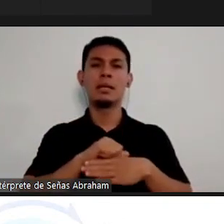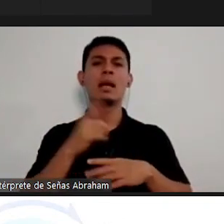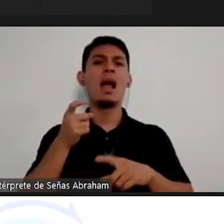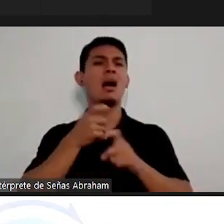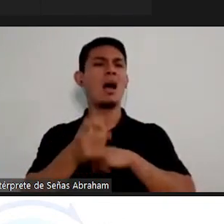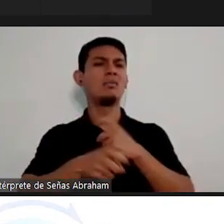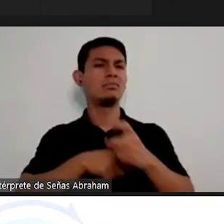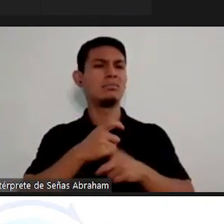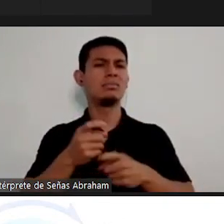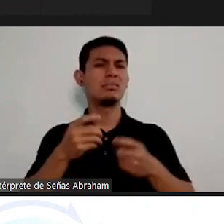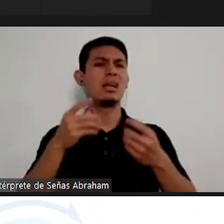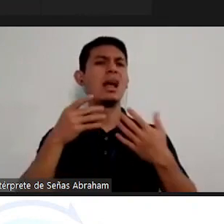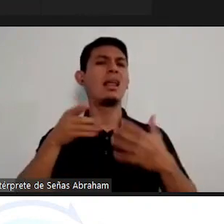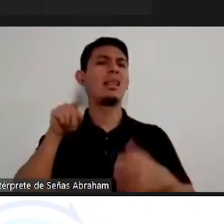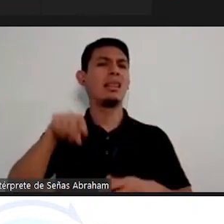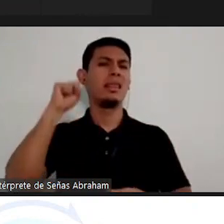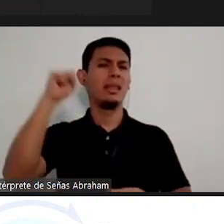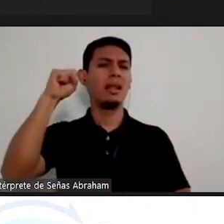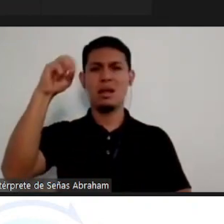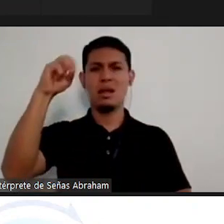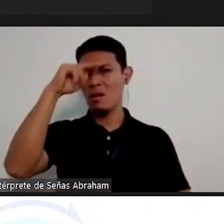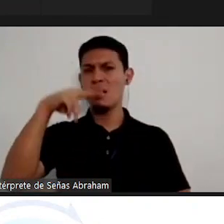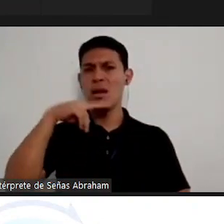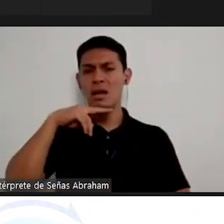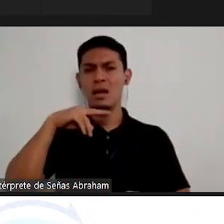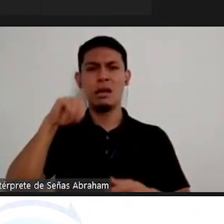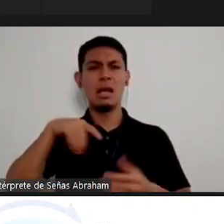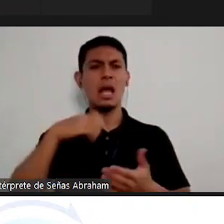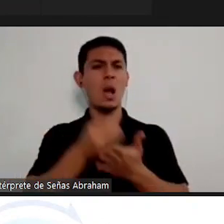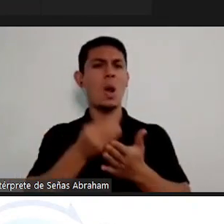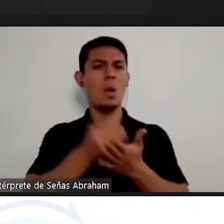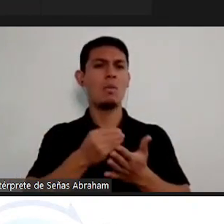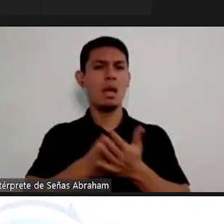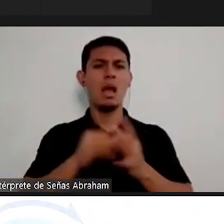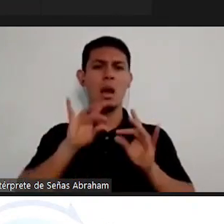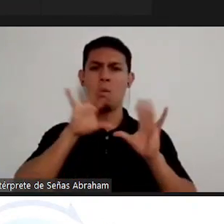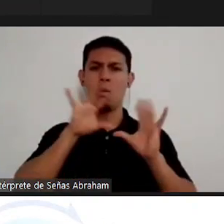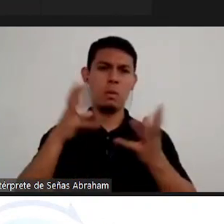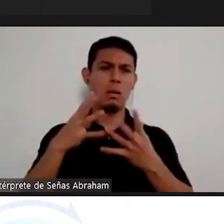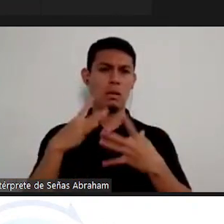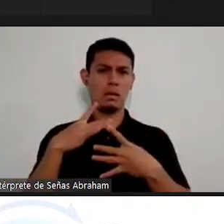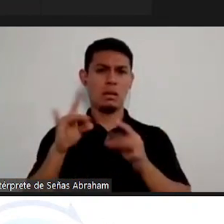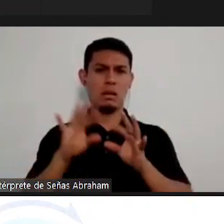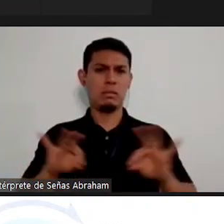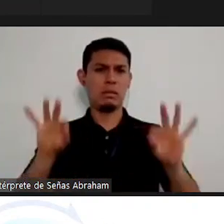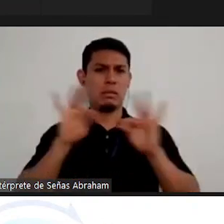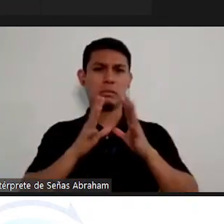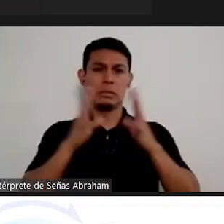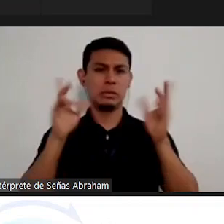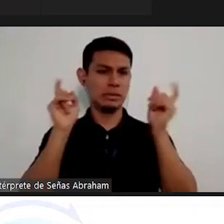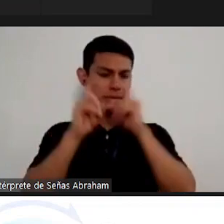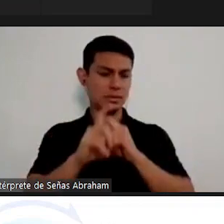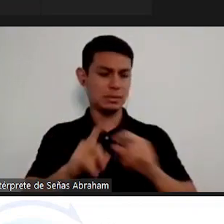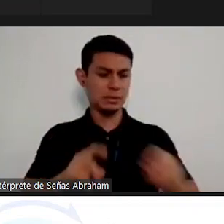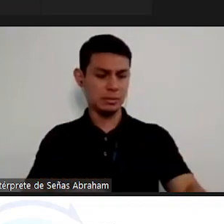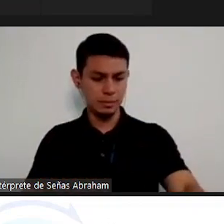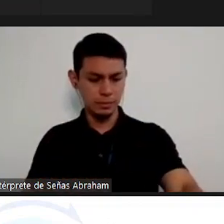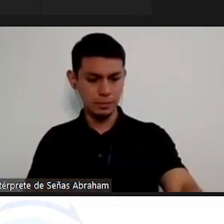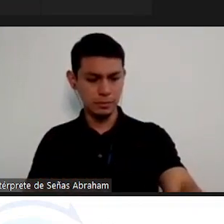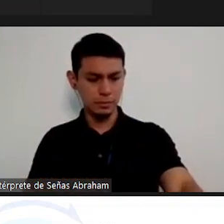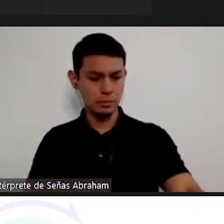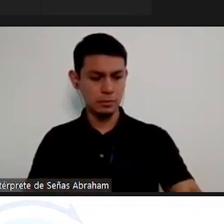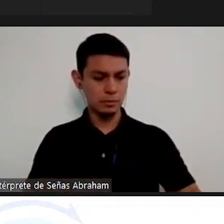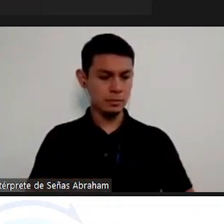the practice the abuse in terms of human rights and global and economy with the